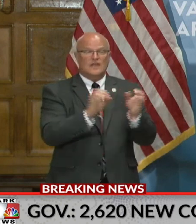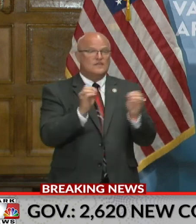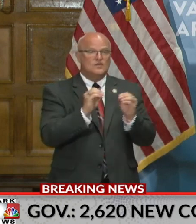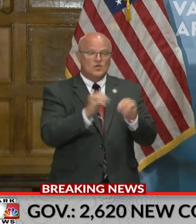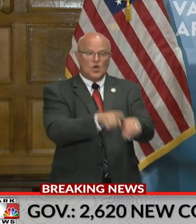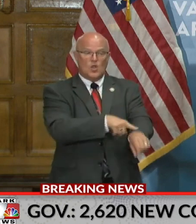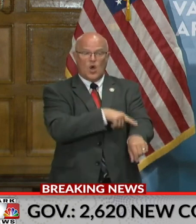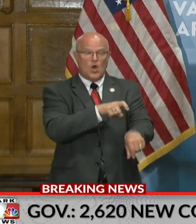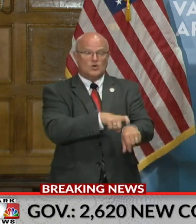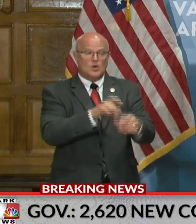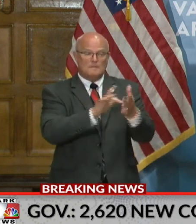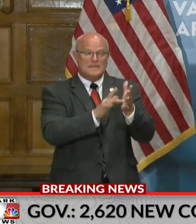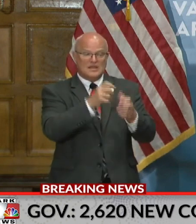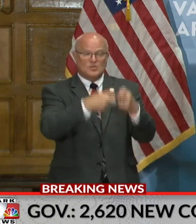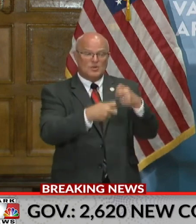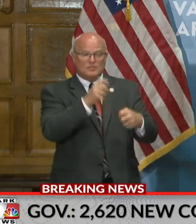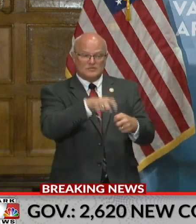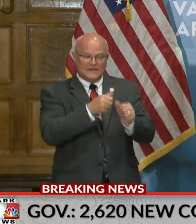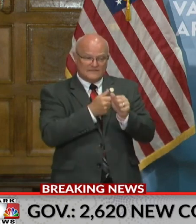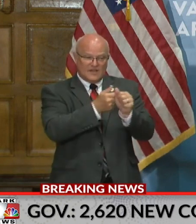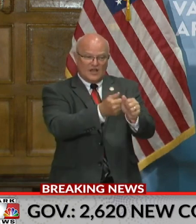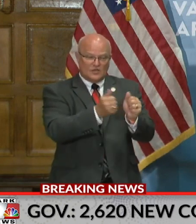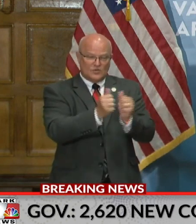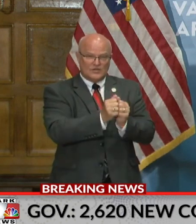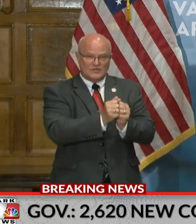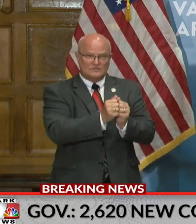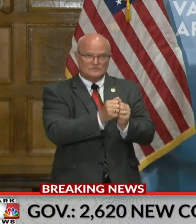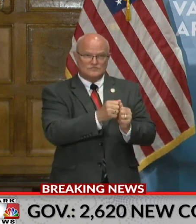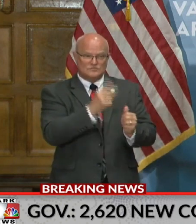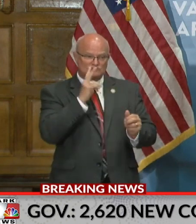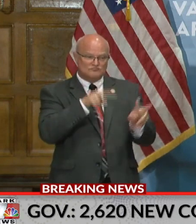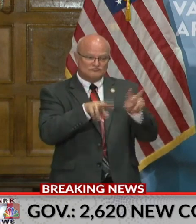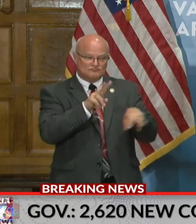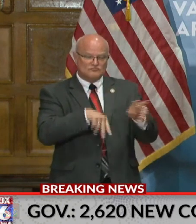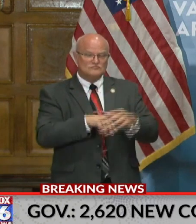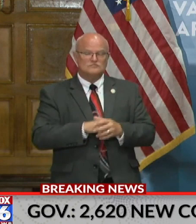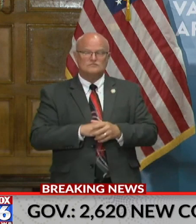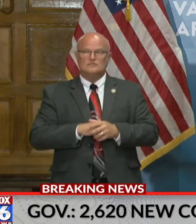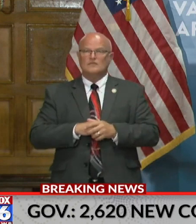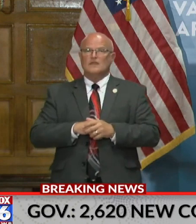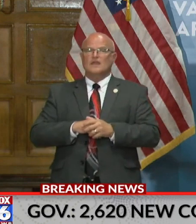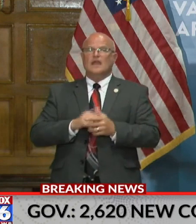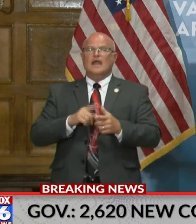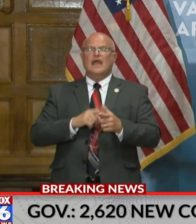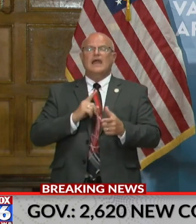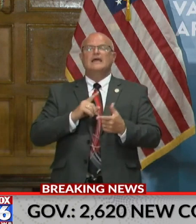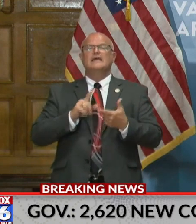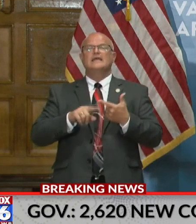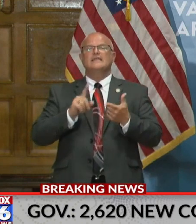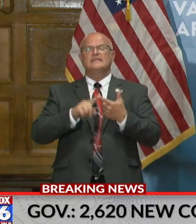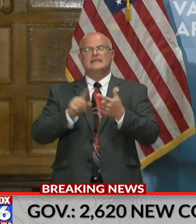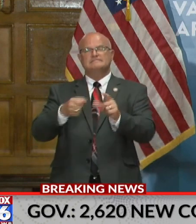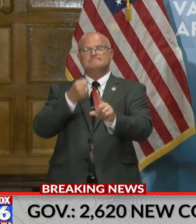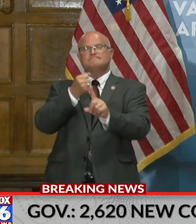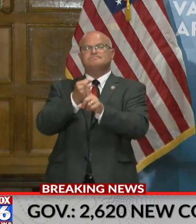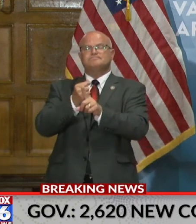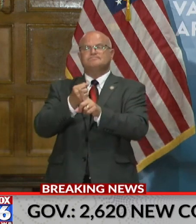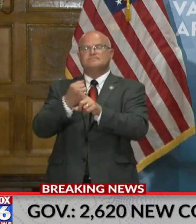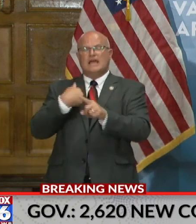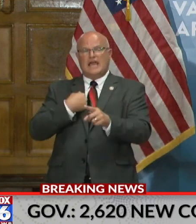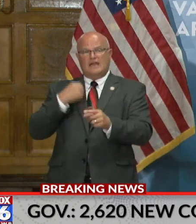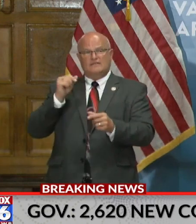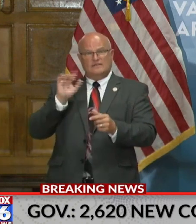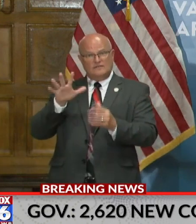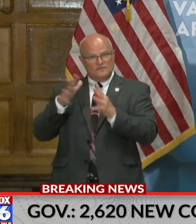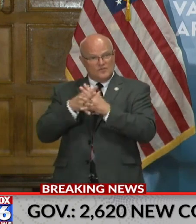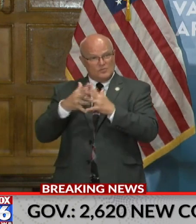no long-term medical issues that we need to follow or we need to follow up on." And at that point, after understanding the impact that that would have on